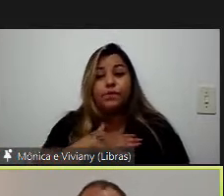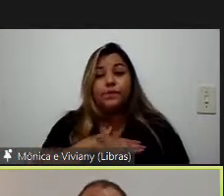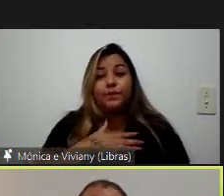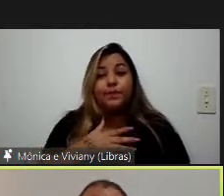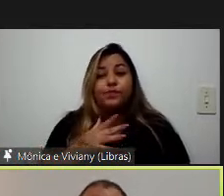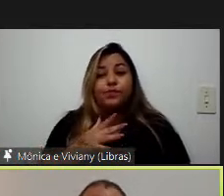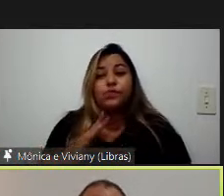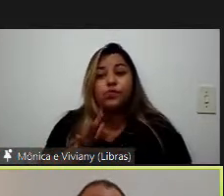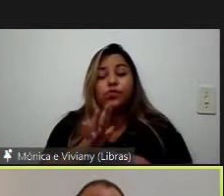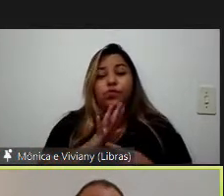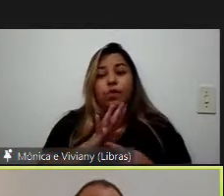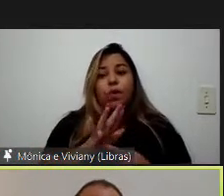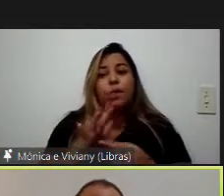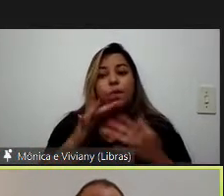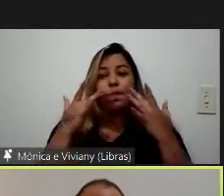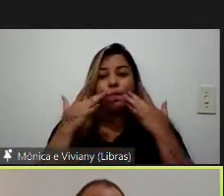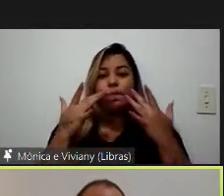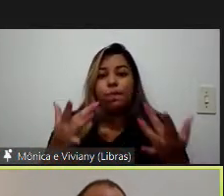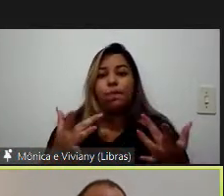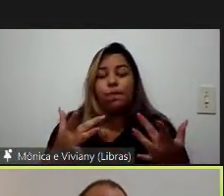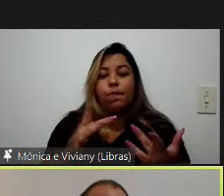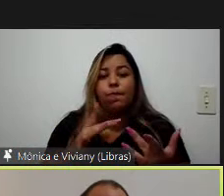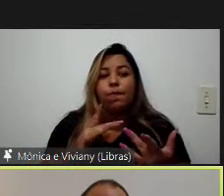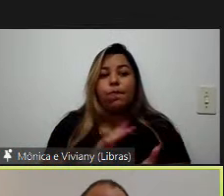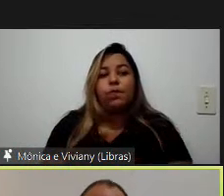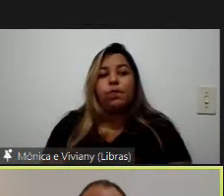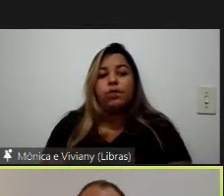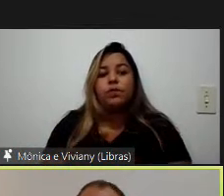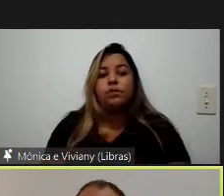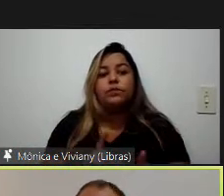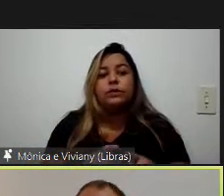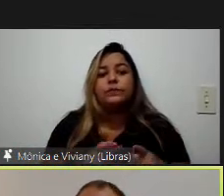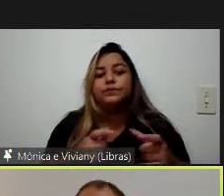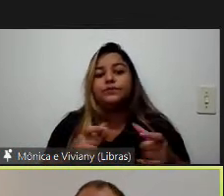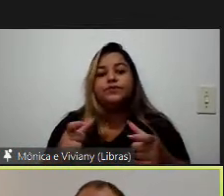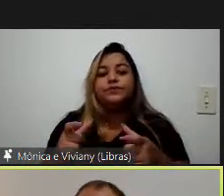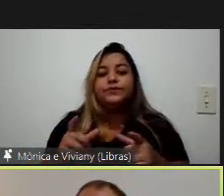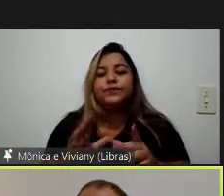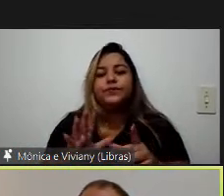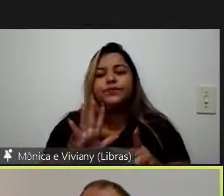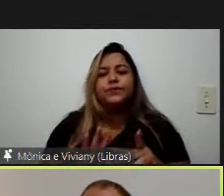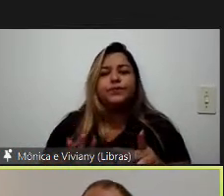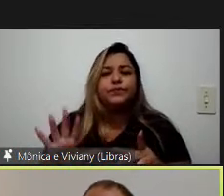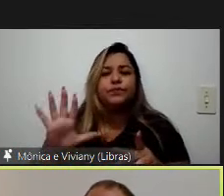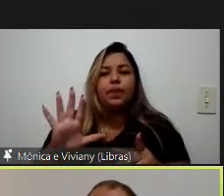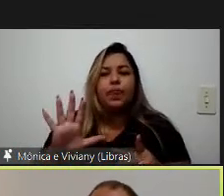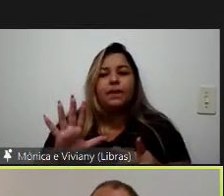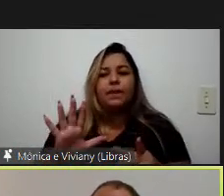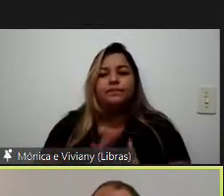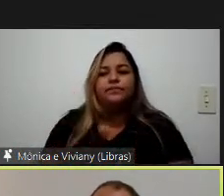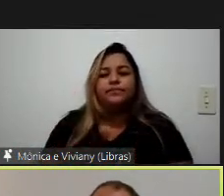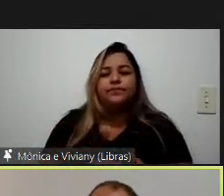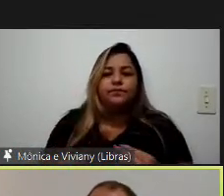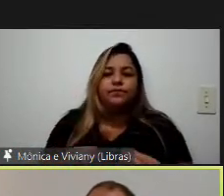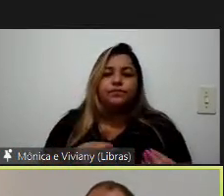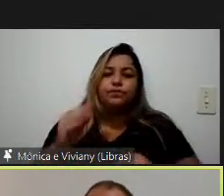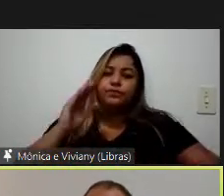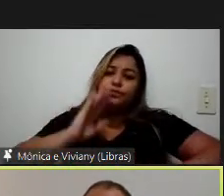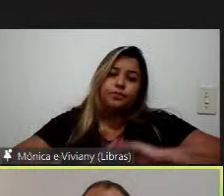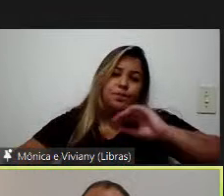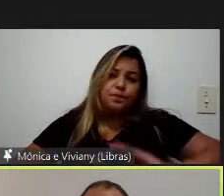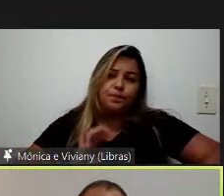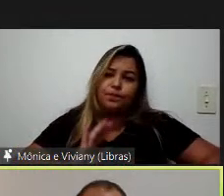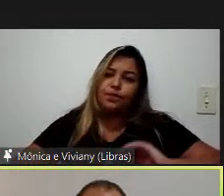initiative in this area, the so-called Milan Urban Food Policy Pact, which is an alliance of more than 200 cities